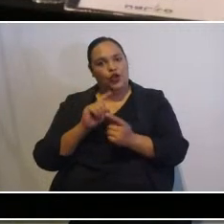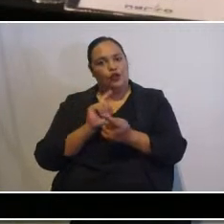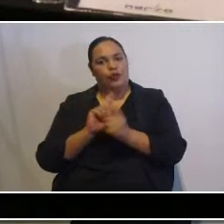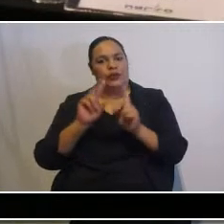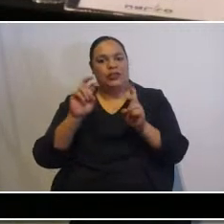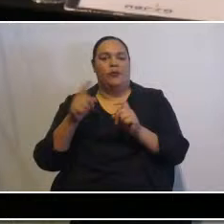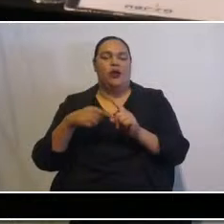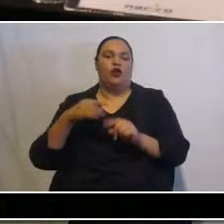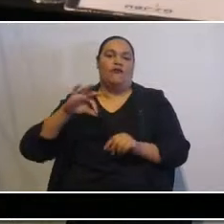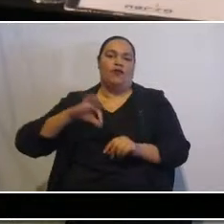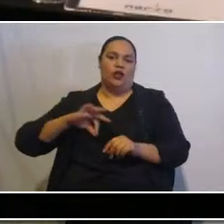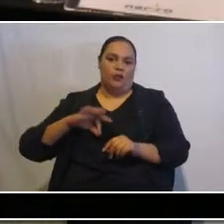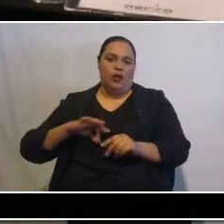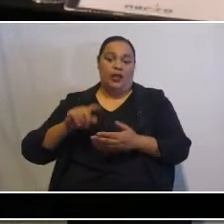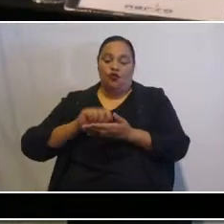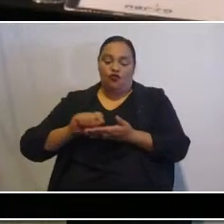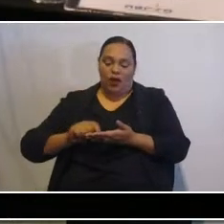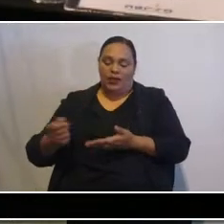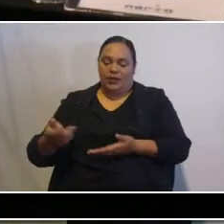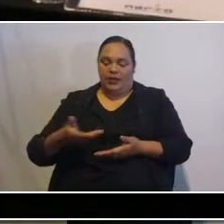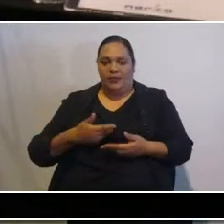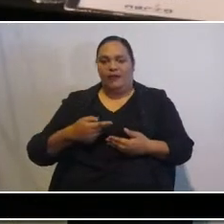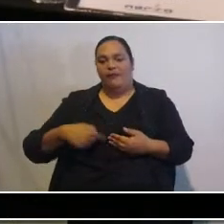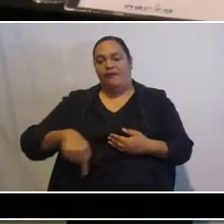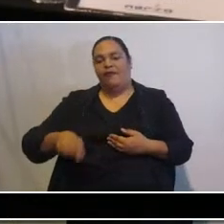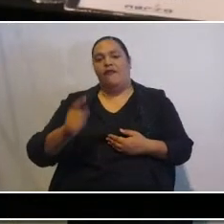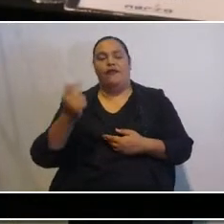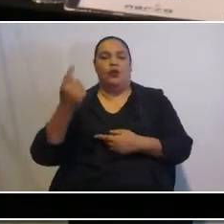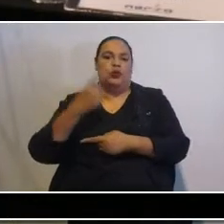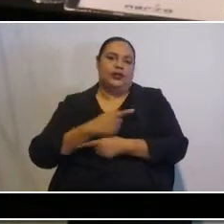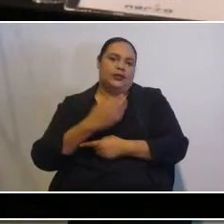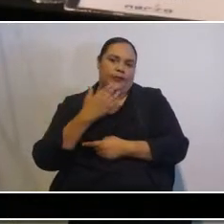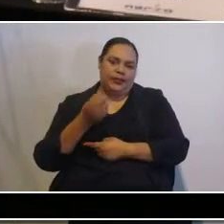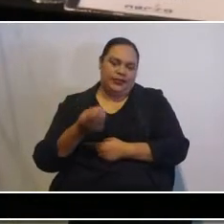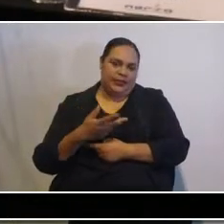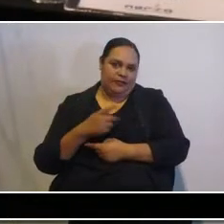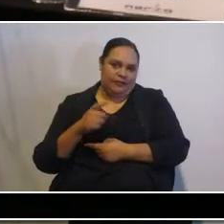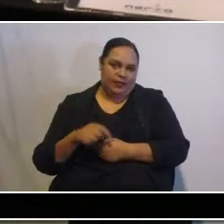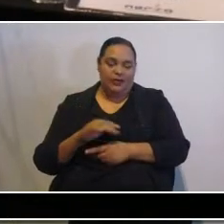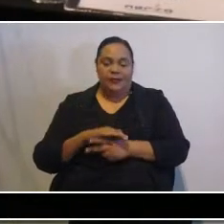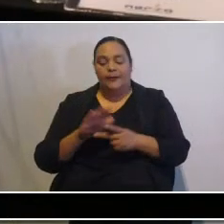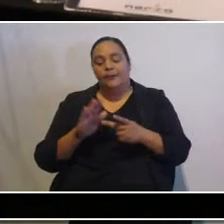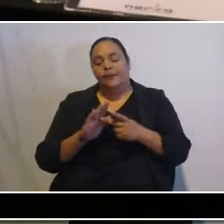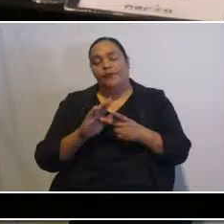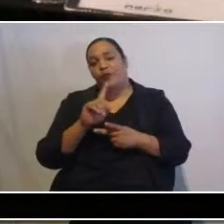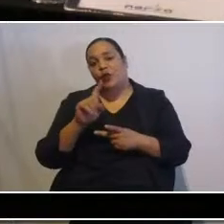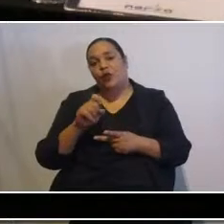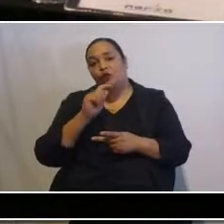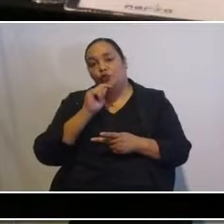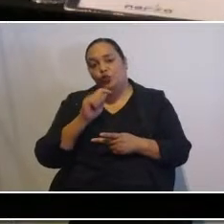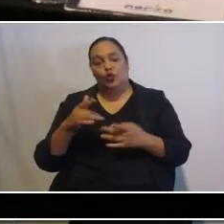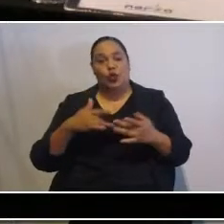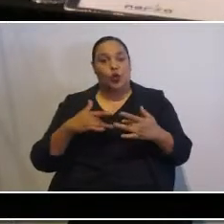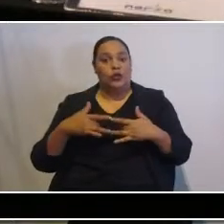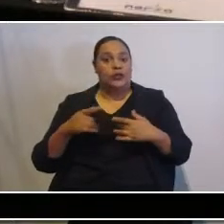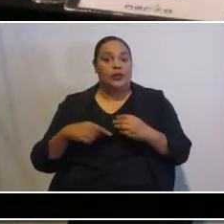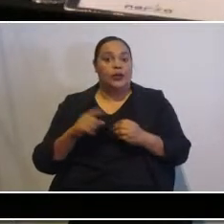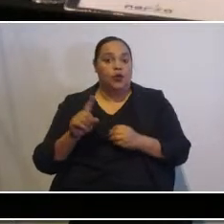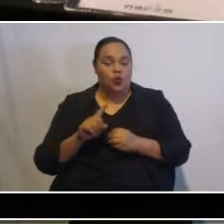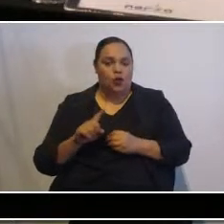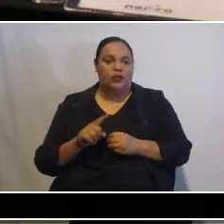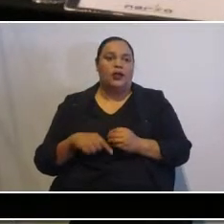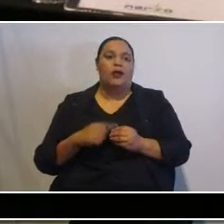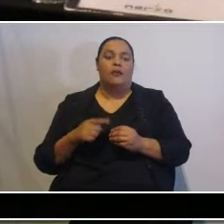of affordability in writing in the coming few days. So the other question really that they are concerned about is